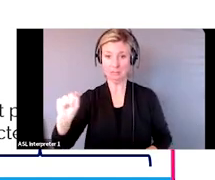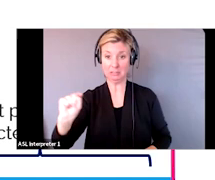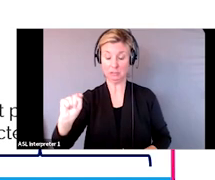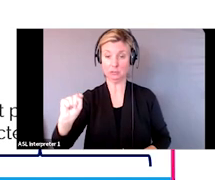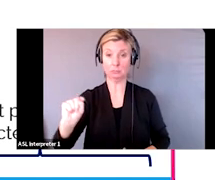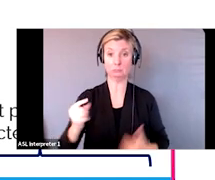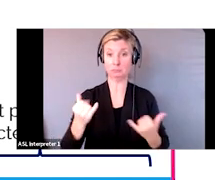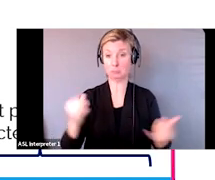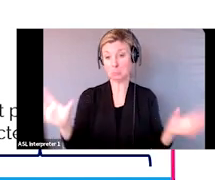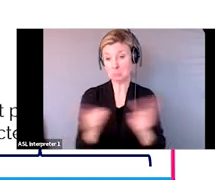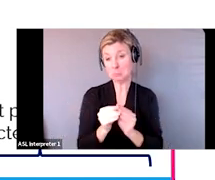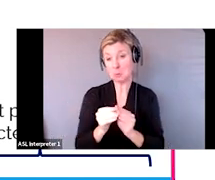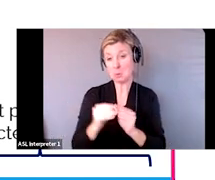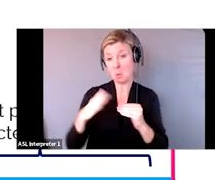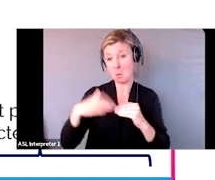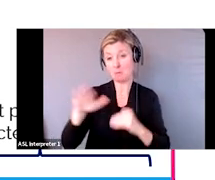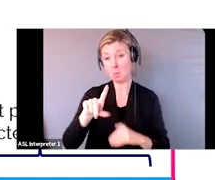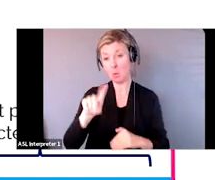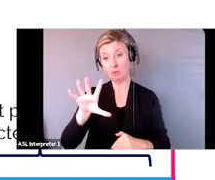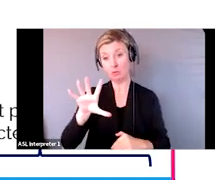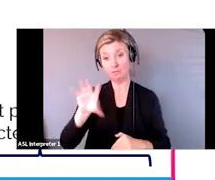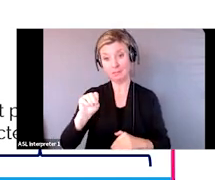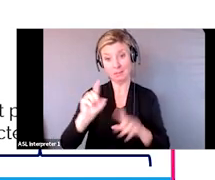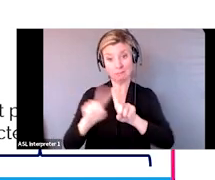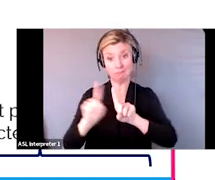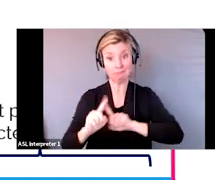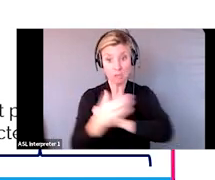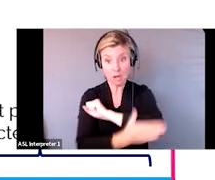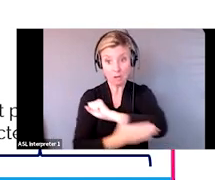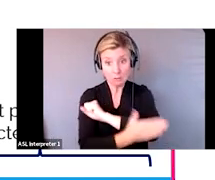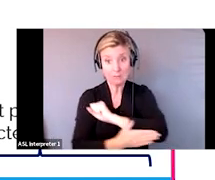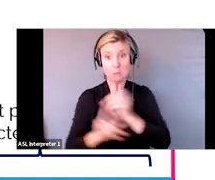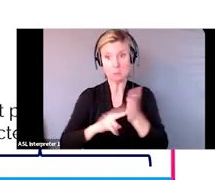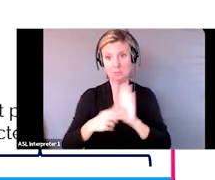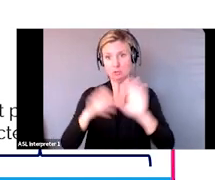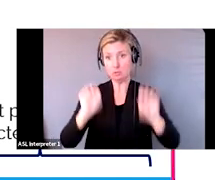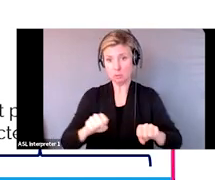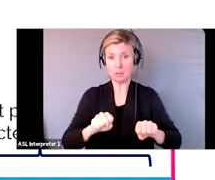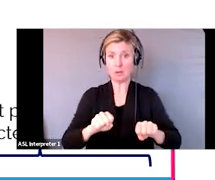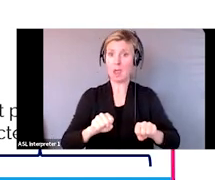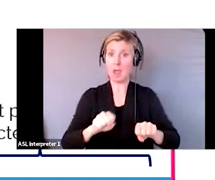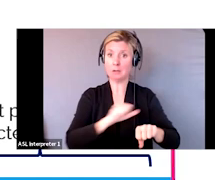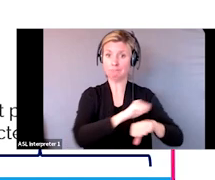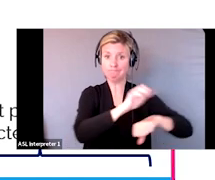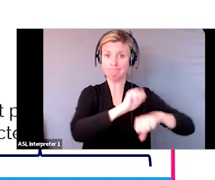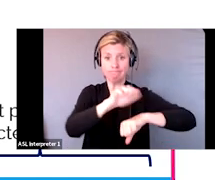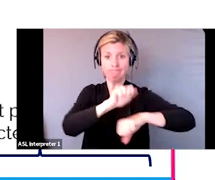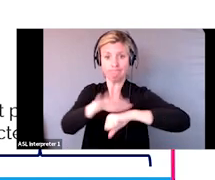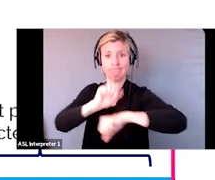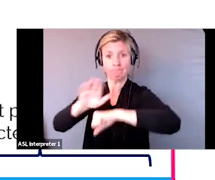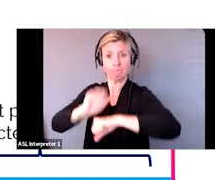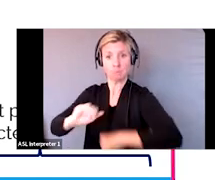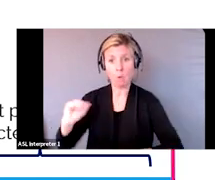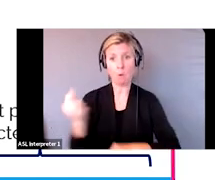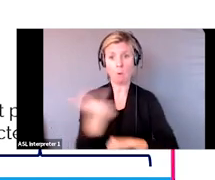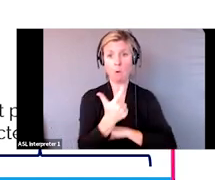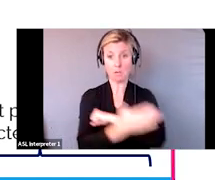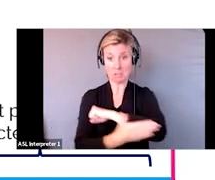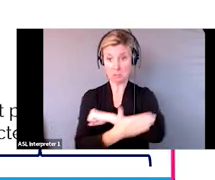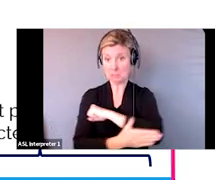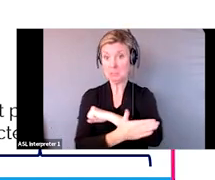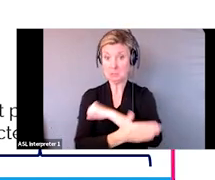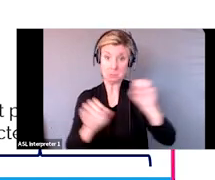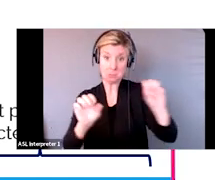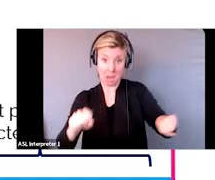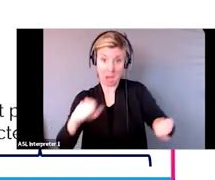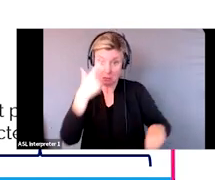countries. You have the option to file your patent in all of these countries. Now, this is again something where